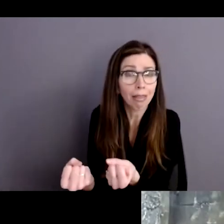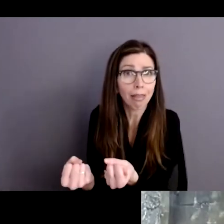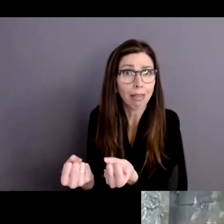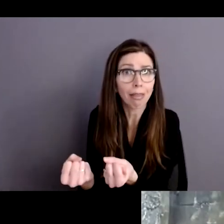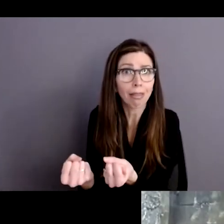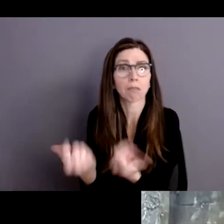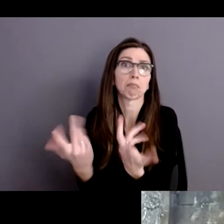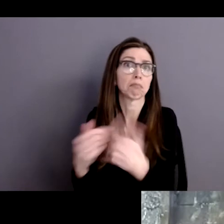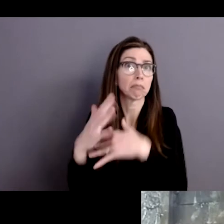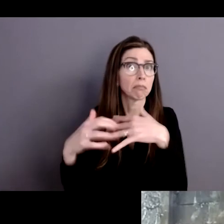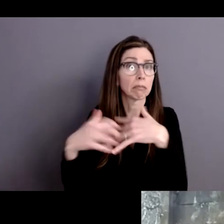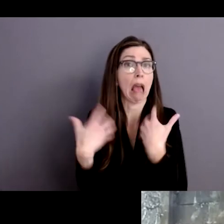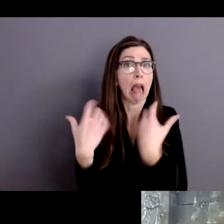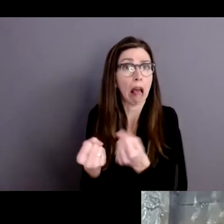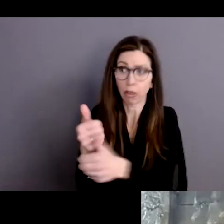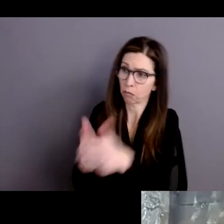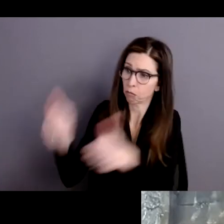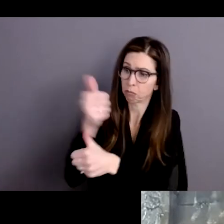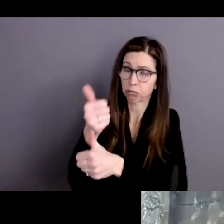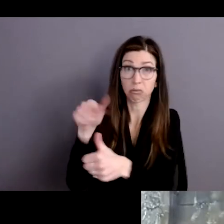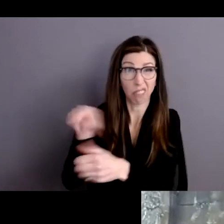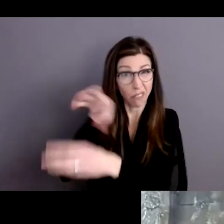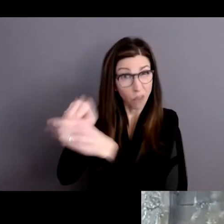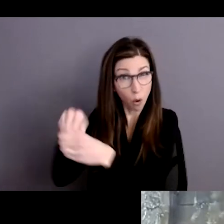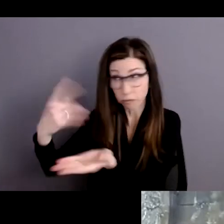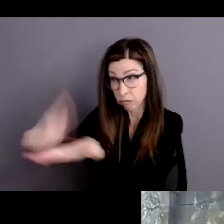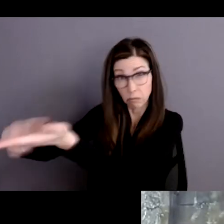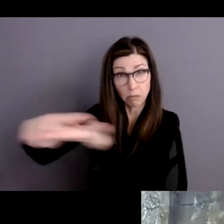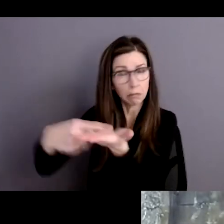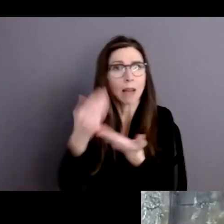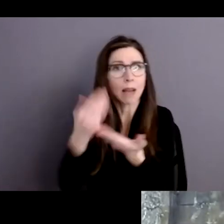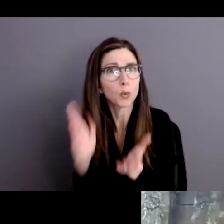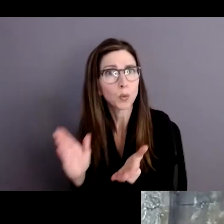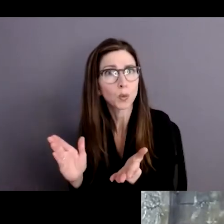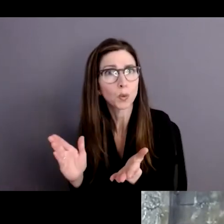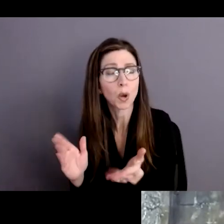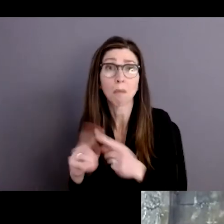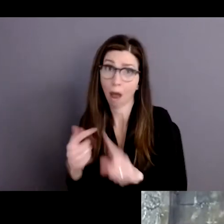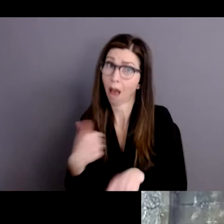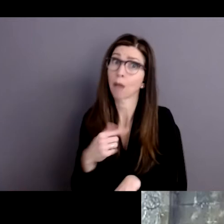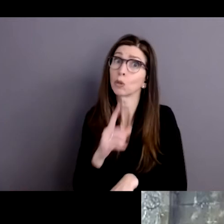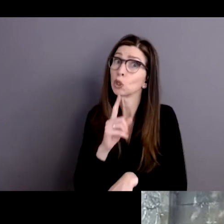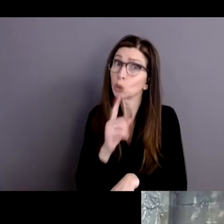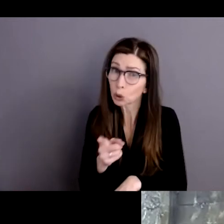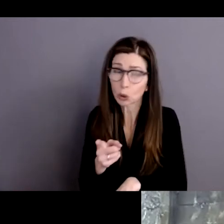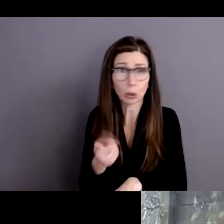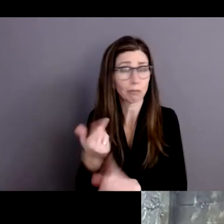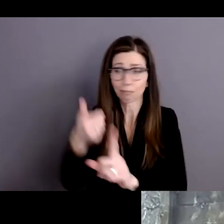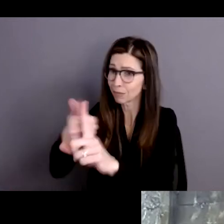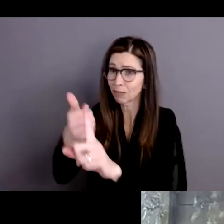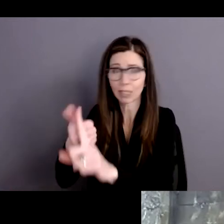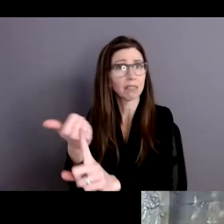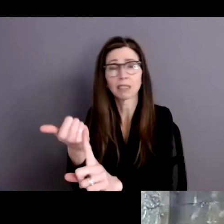authorities, if they were involved in the process, that they also have little understanding or